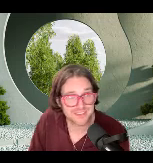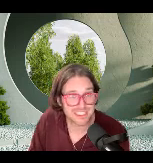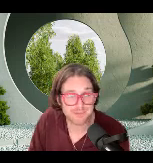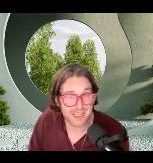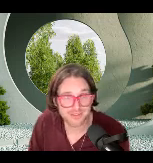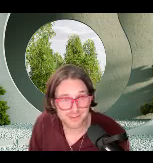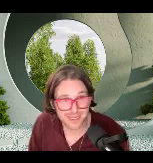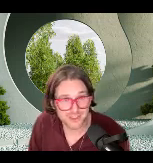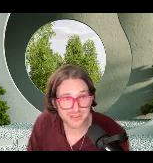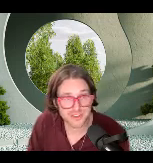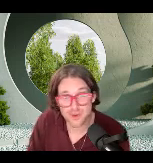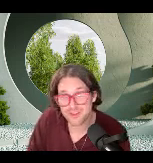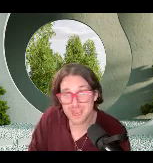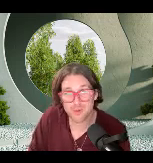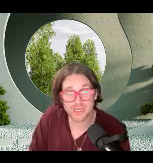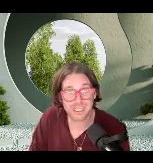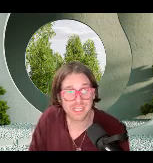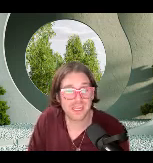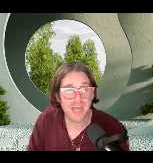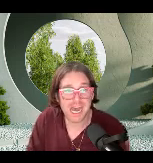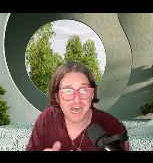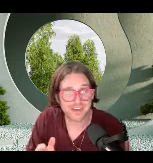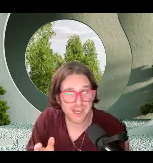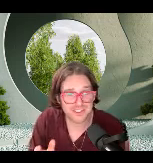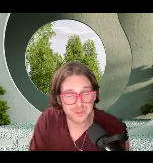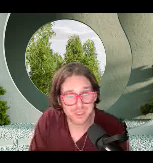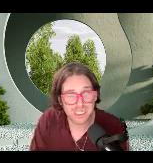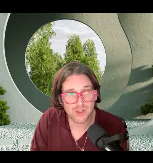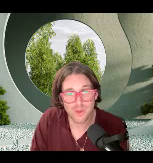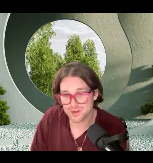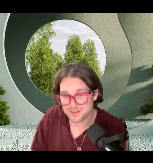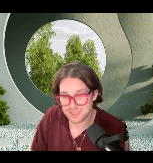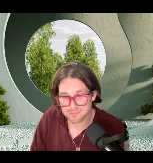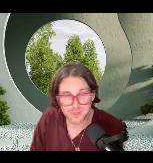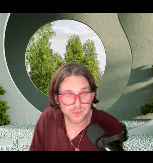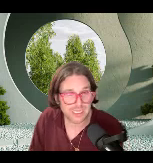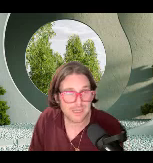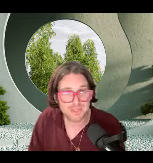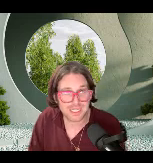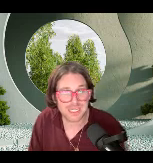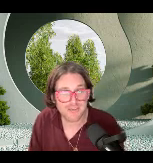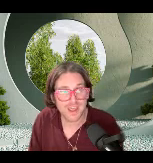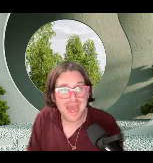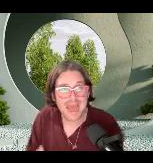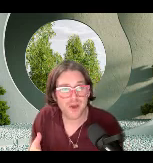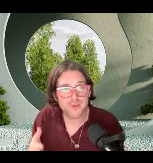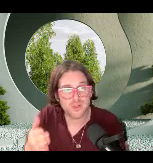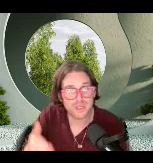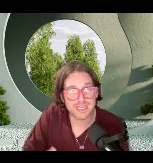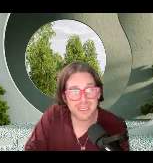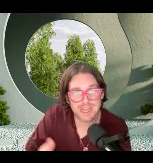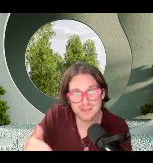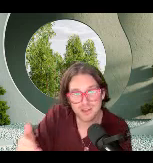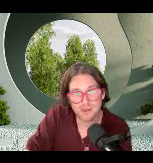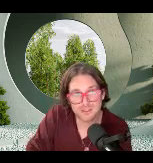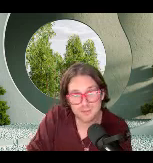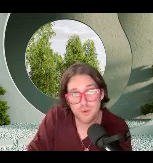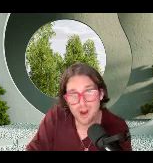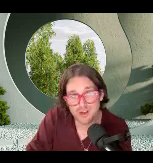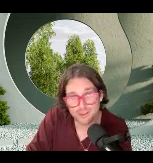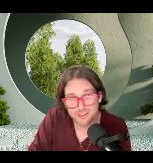to customize the display of information. So whether they are reading on a screen, whether it is a book reading, a PDF, how can